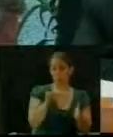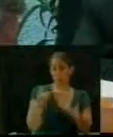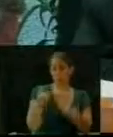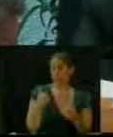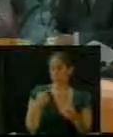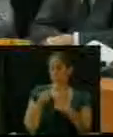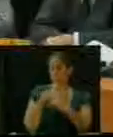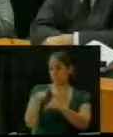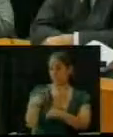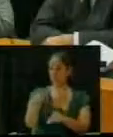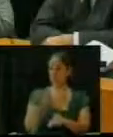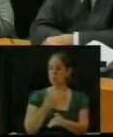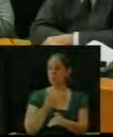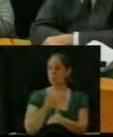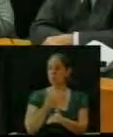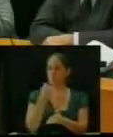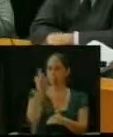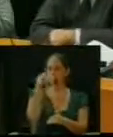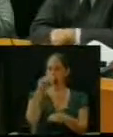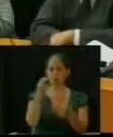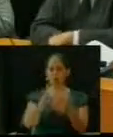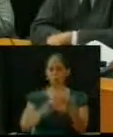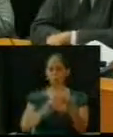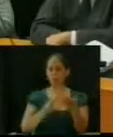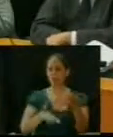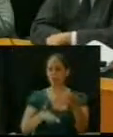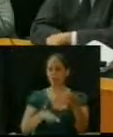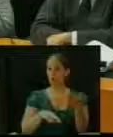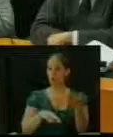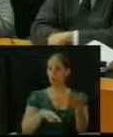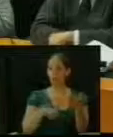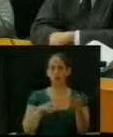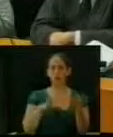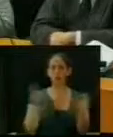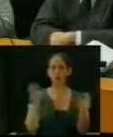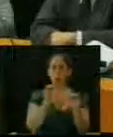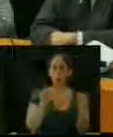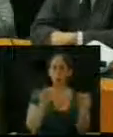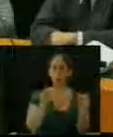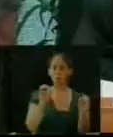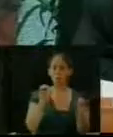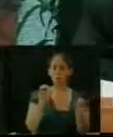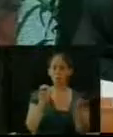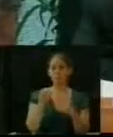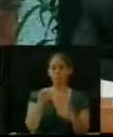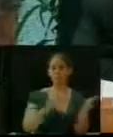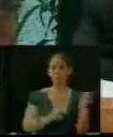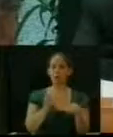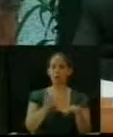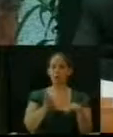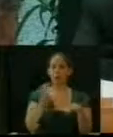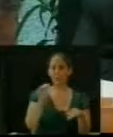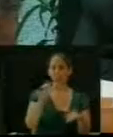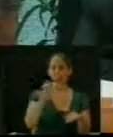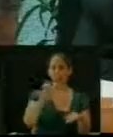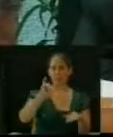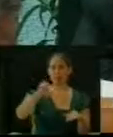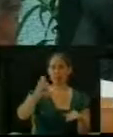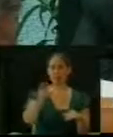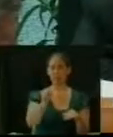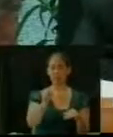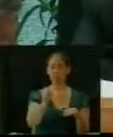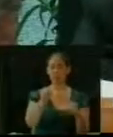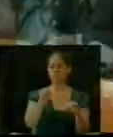review. All right. But nobody on the ethics committee gets that letter until that meeting. That's the way we've been received. Is that